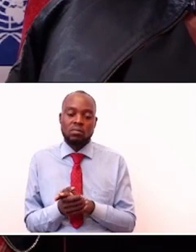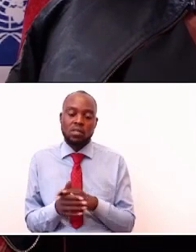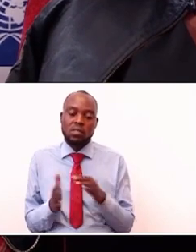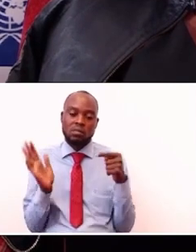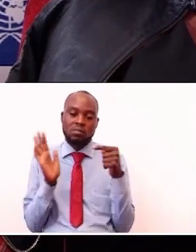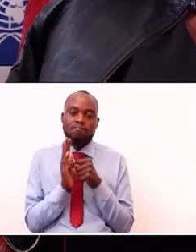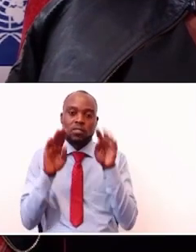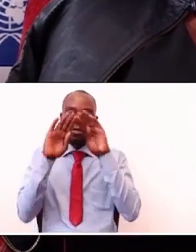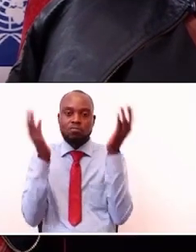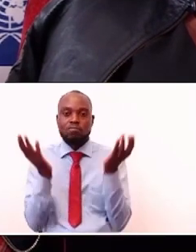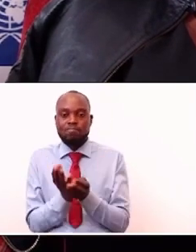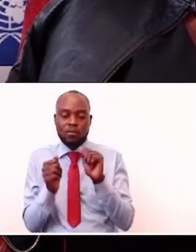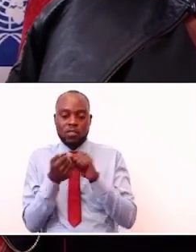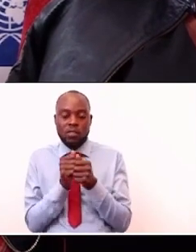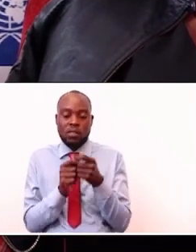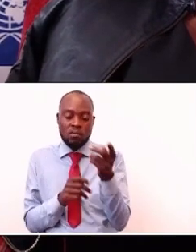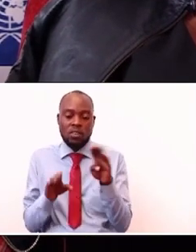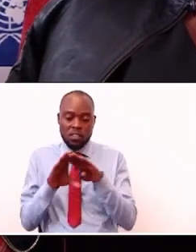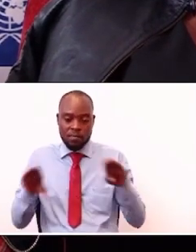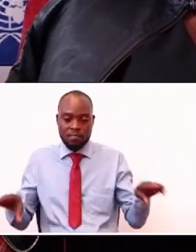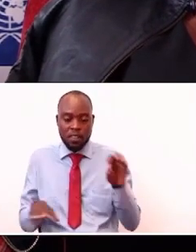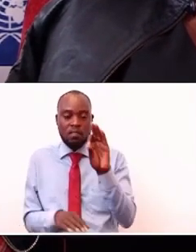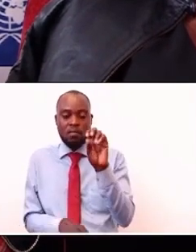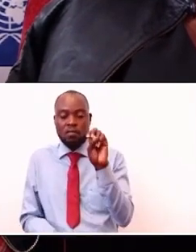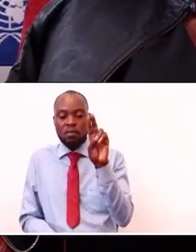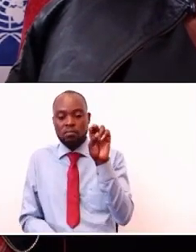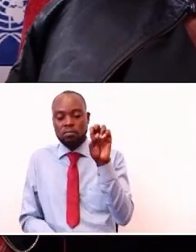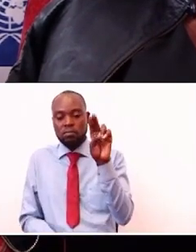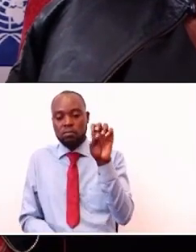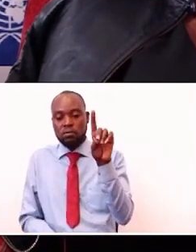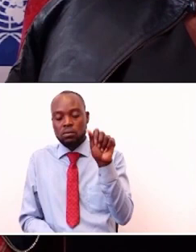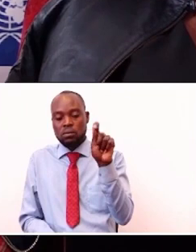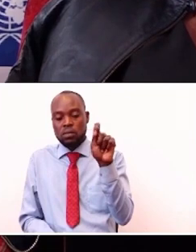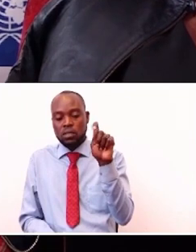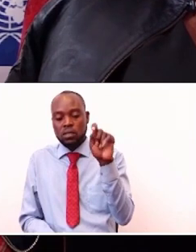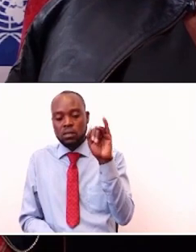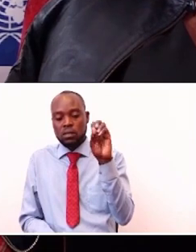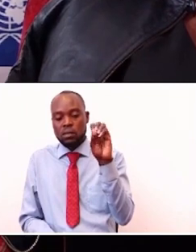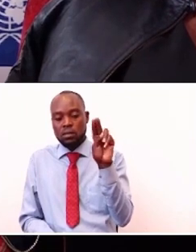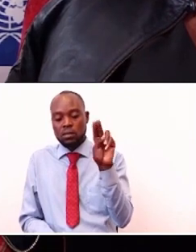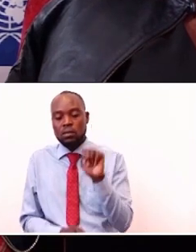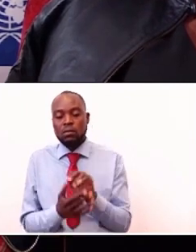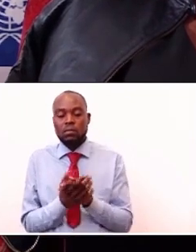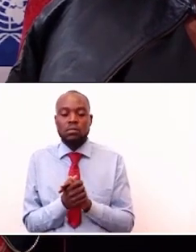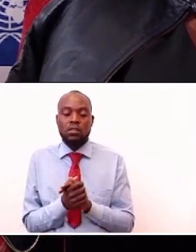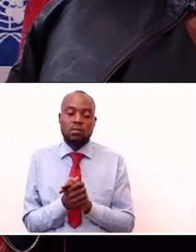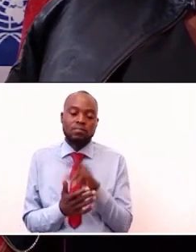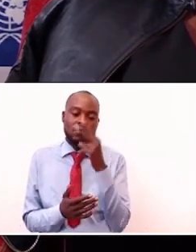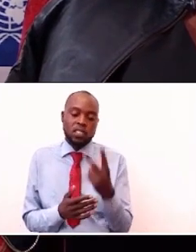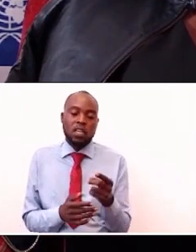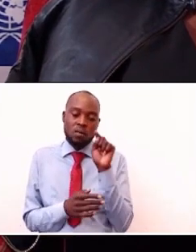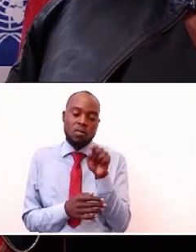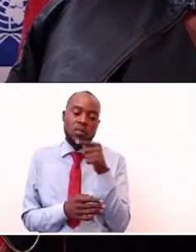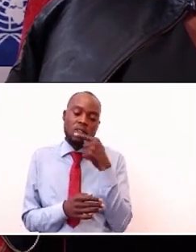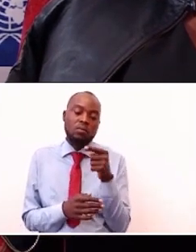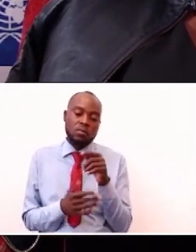was the foundation of such a crisis that has huge implications on the continent. The second point is that